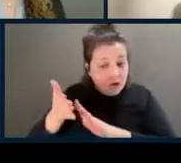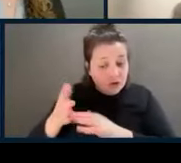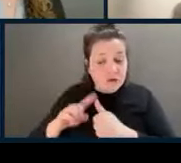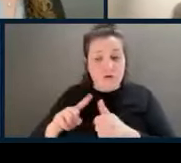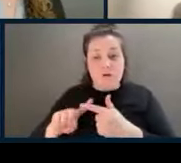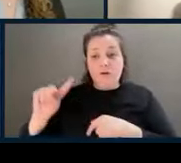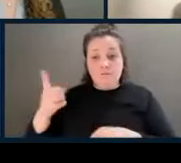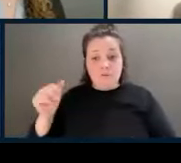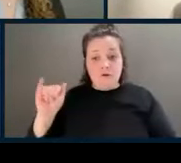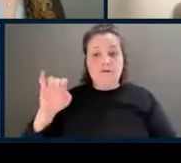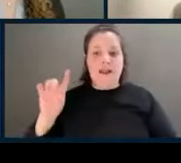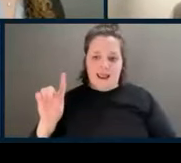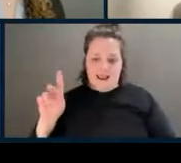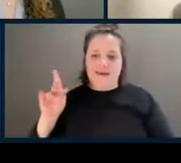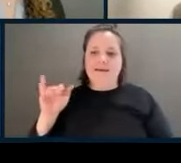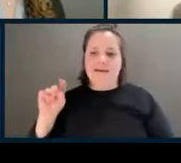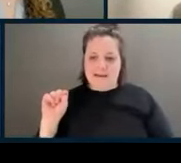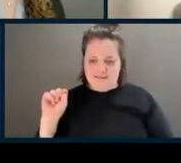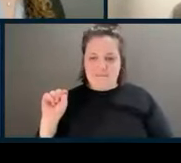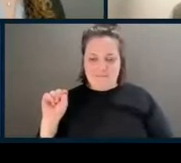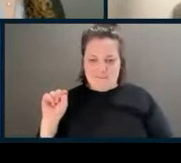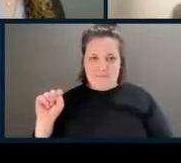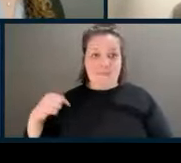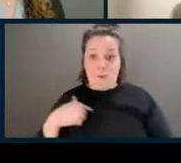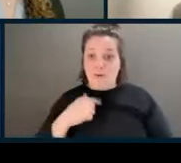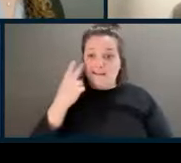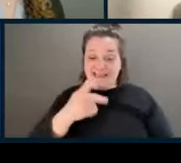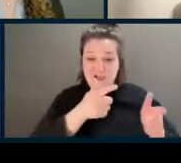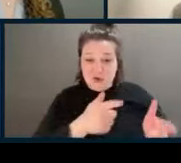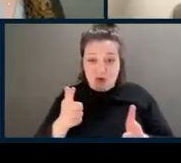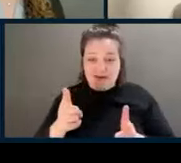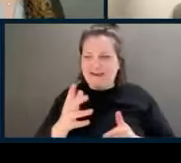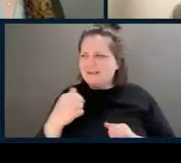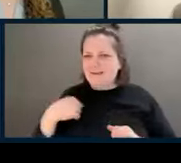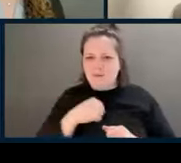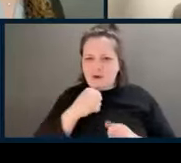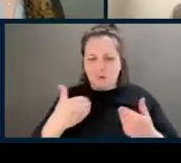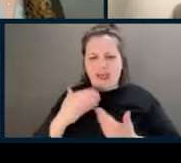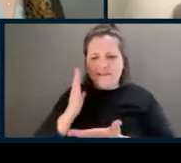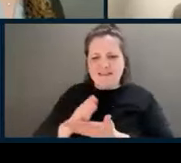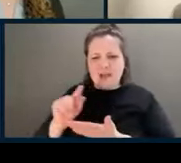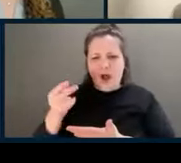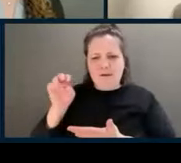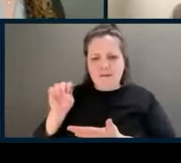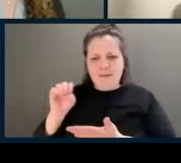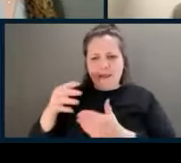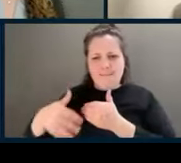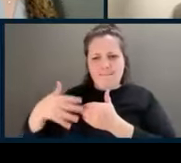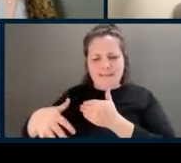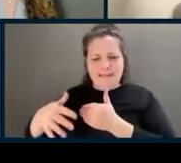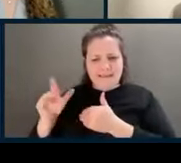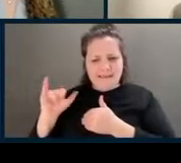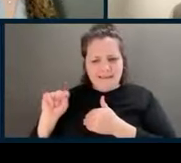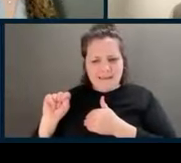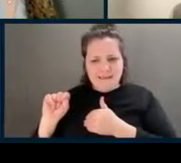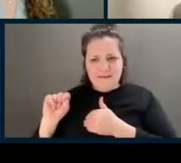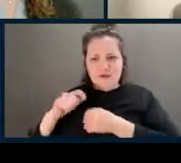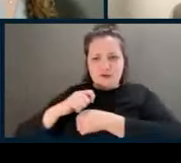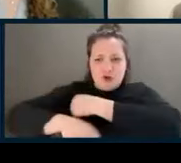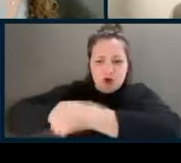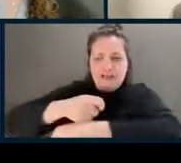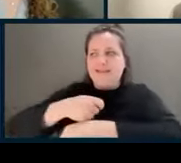shootings all the time. And what don't we have? We don't have a simple stop the bleed kit to use in emergencies, tourniquets,